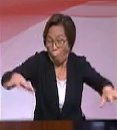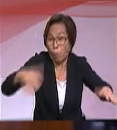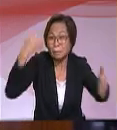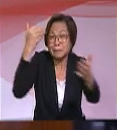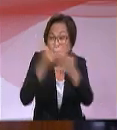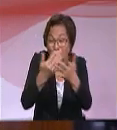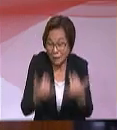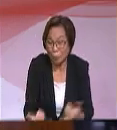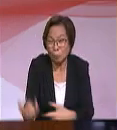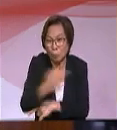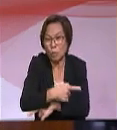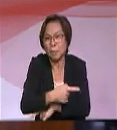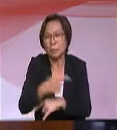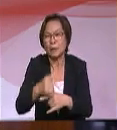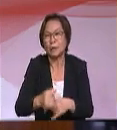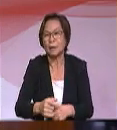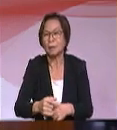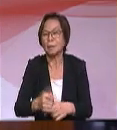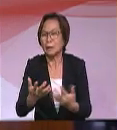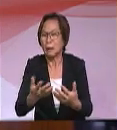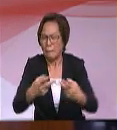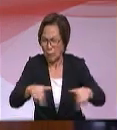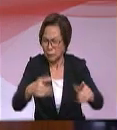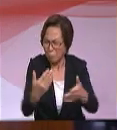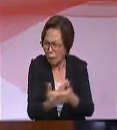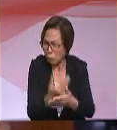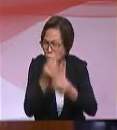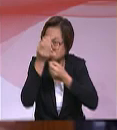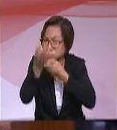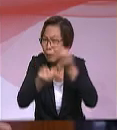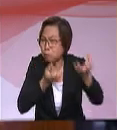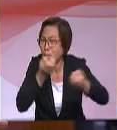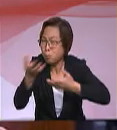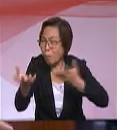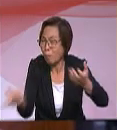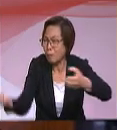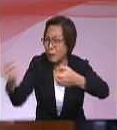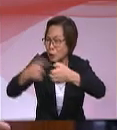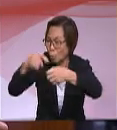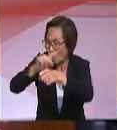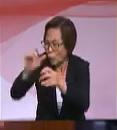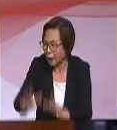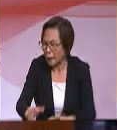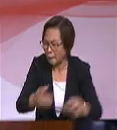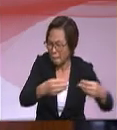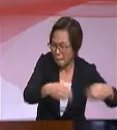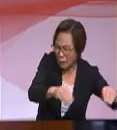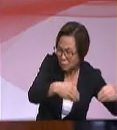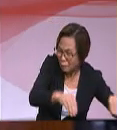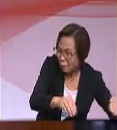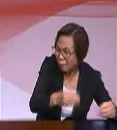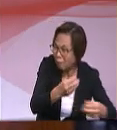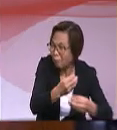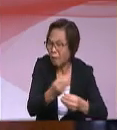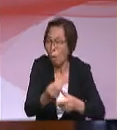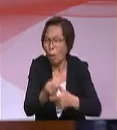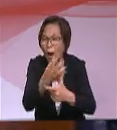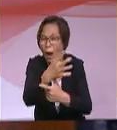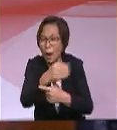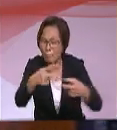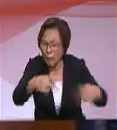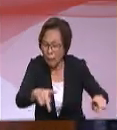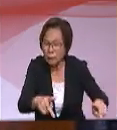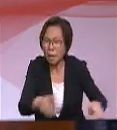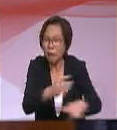Can you give some specification about this pasar baru cluster? Is it linked to workers at the market? And also,